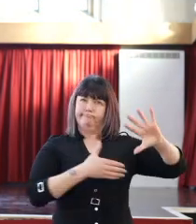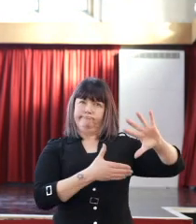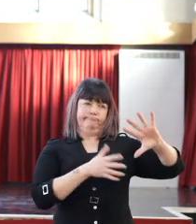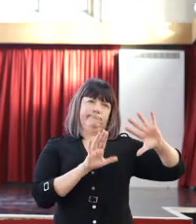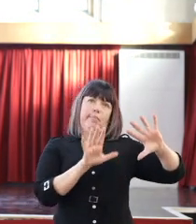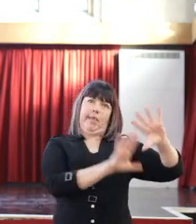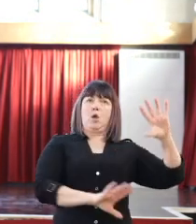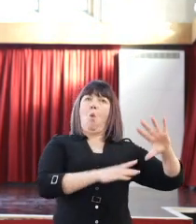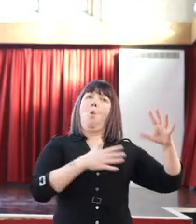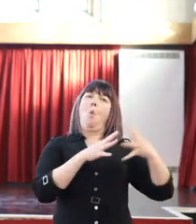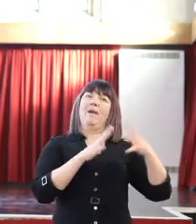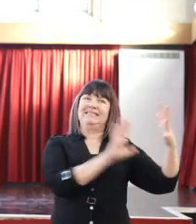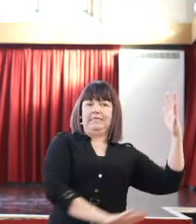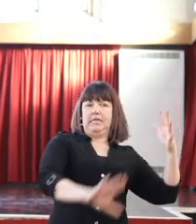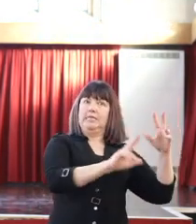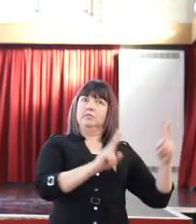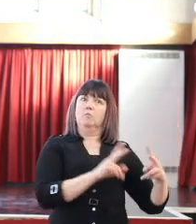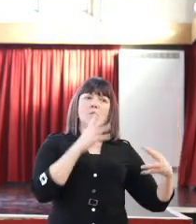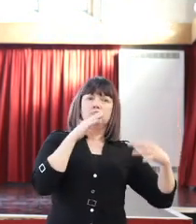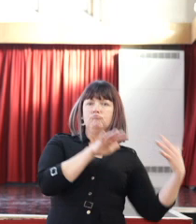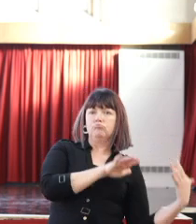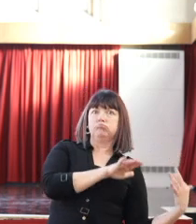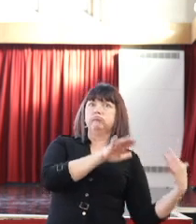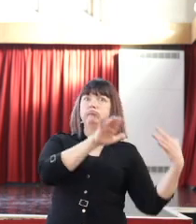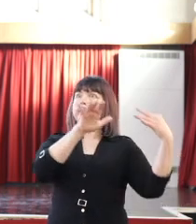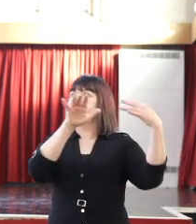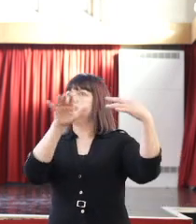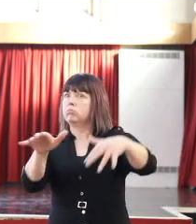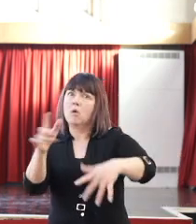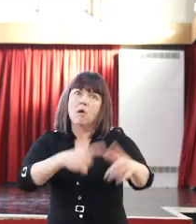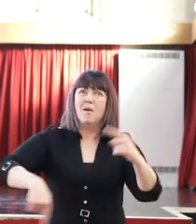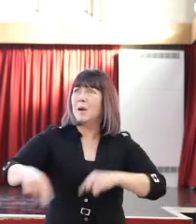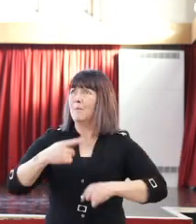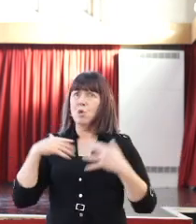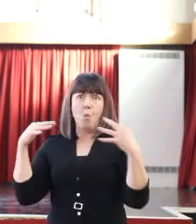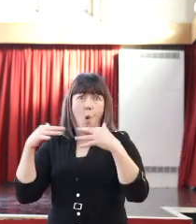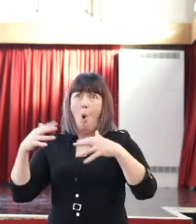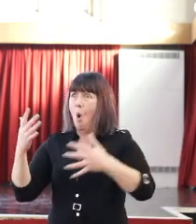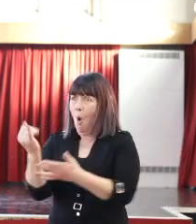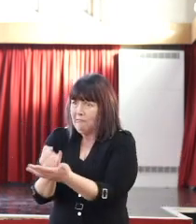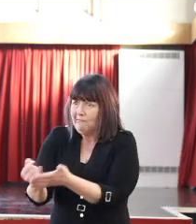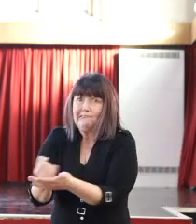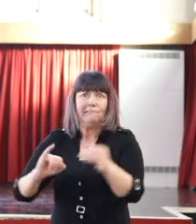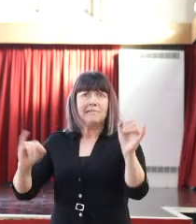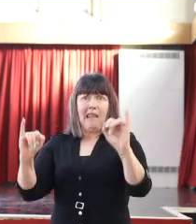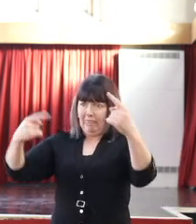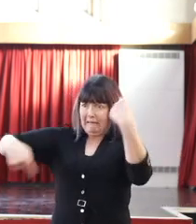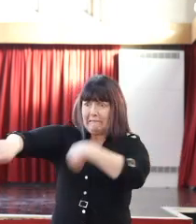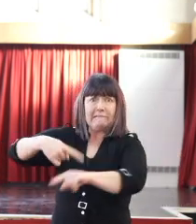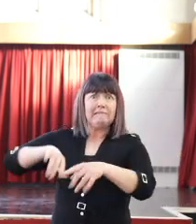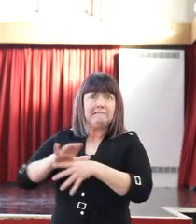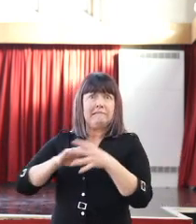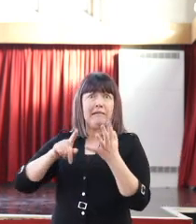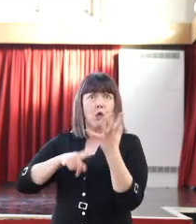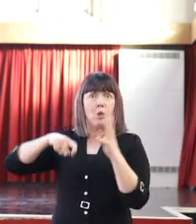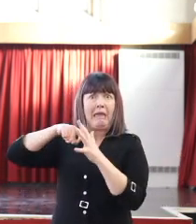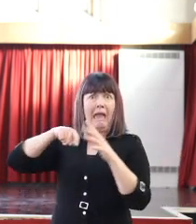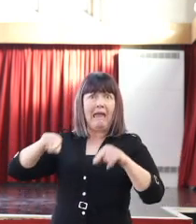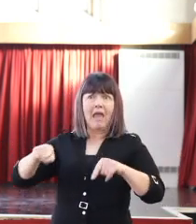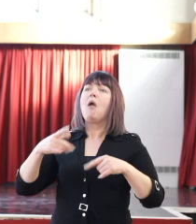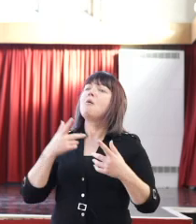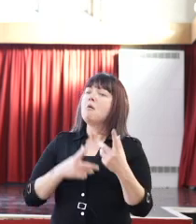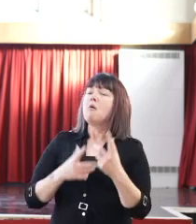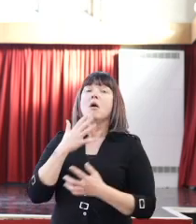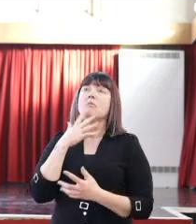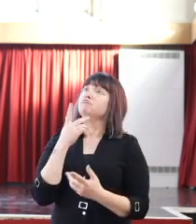invited here to help rebuild post-war Britain, and we needed all the help we could get. Around the same time, many Greek Cypriots made Great